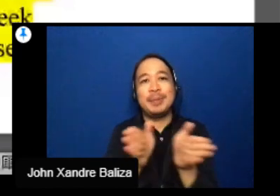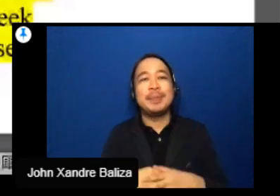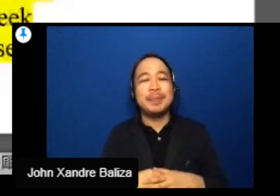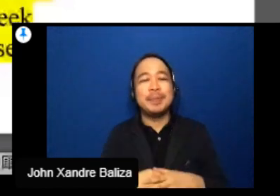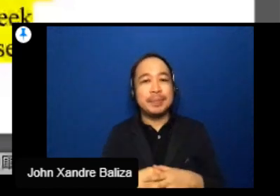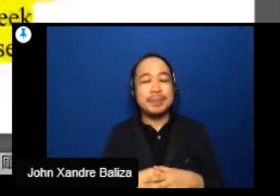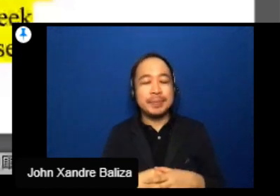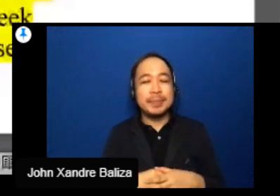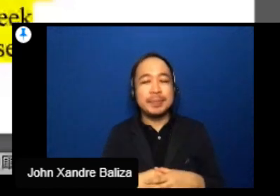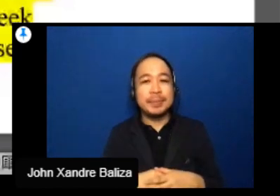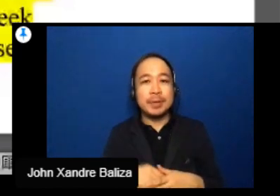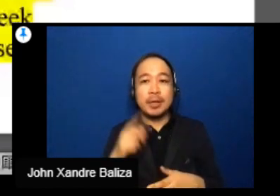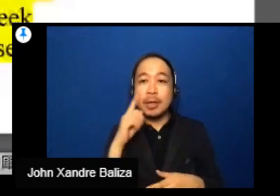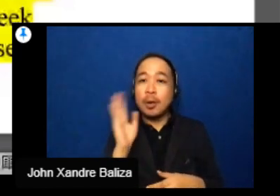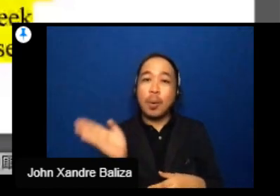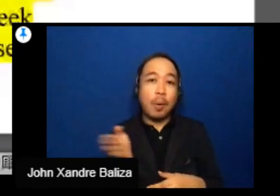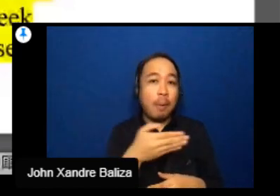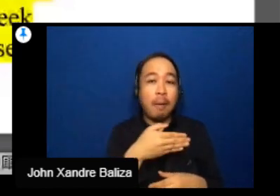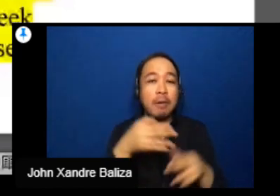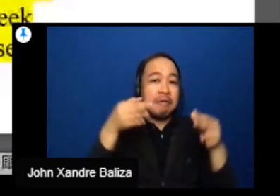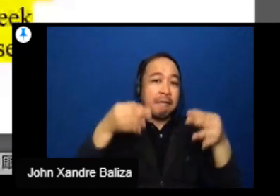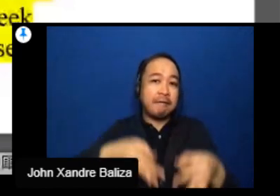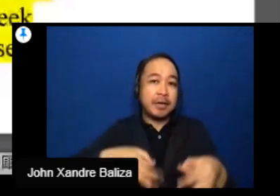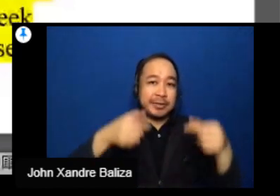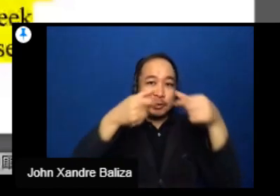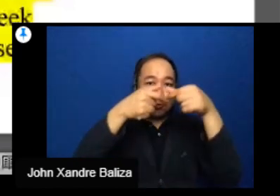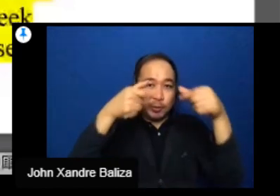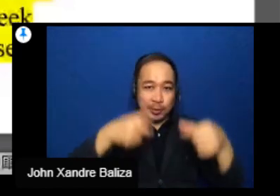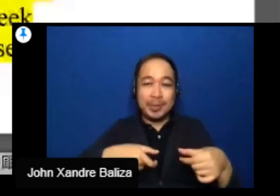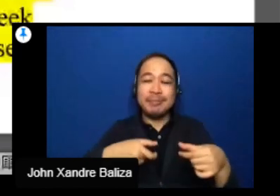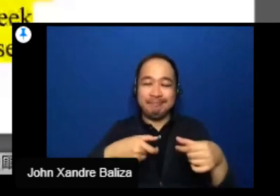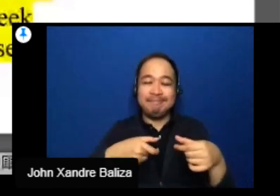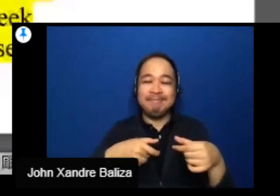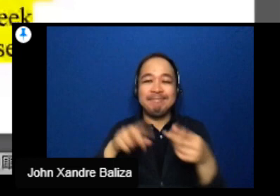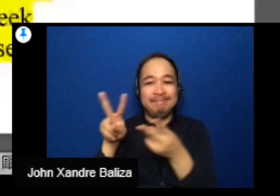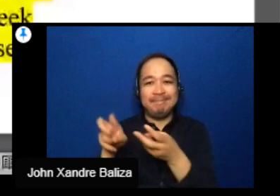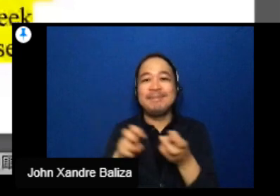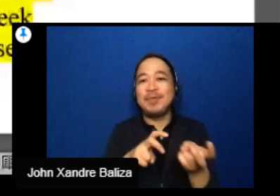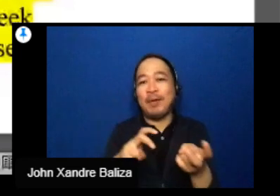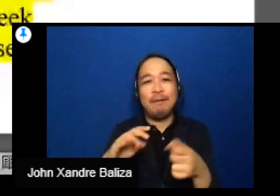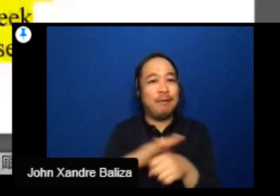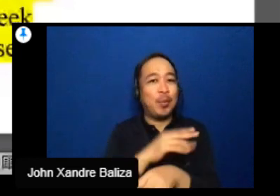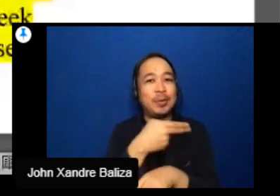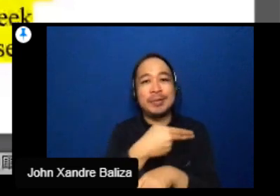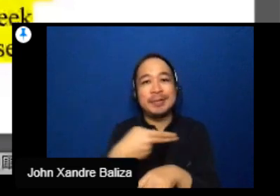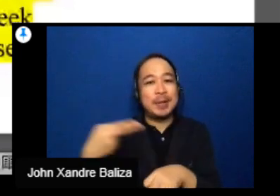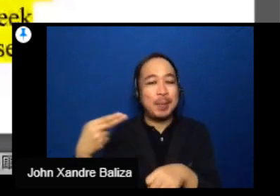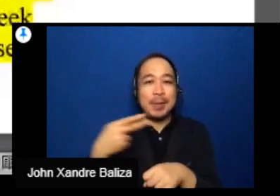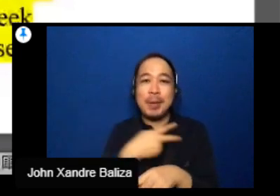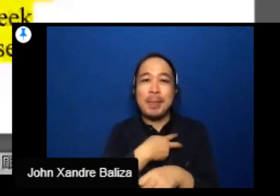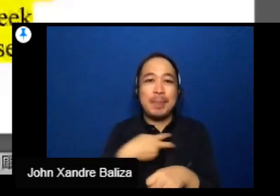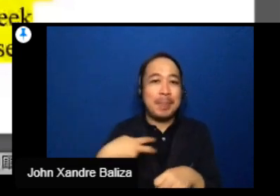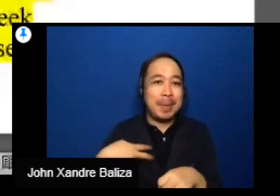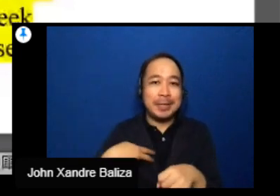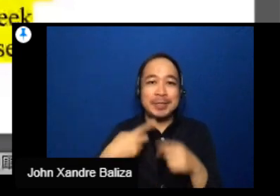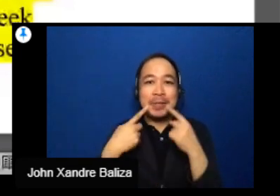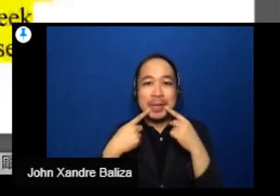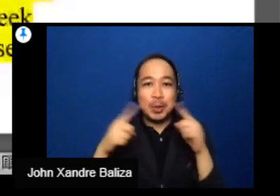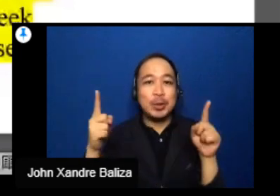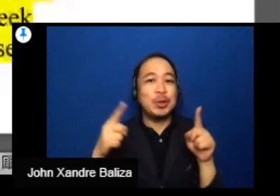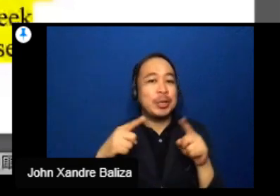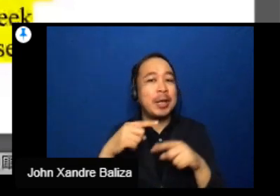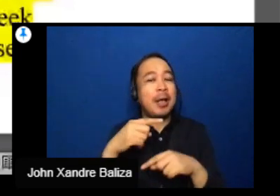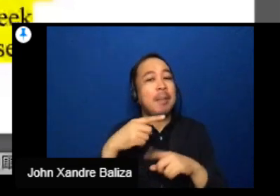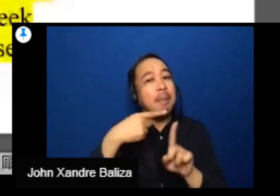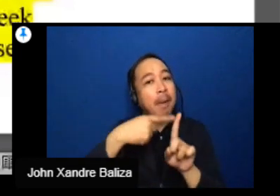all official documentation, we use the full description, the Beijing Declaration and Platform for Action. So that is normally, the